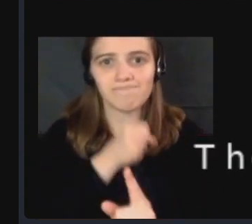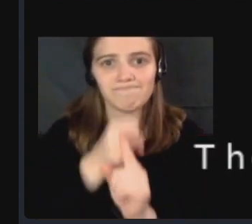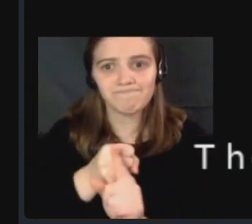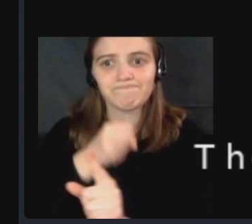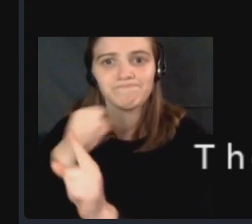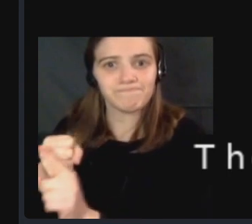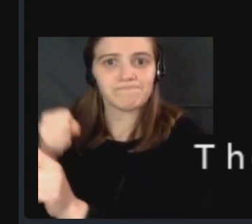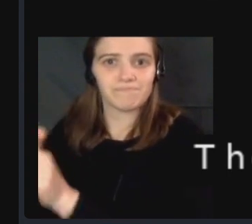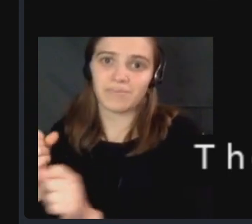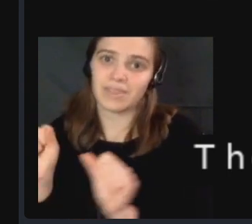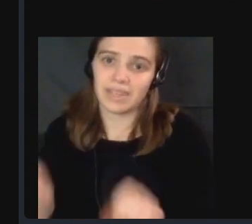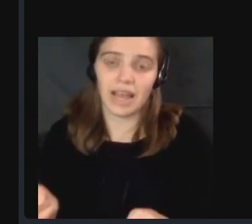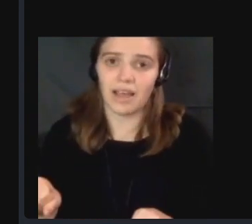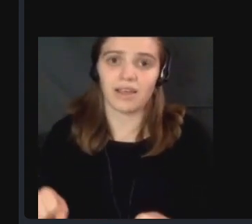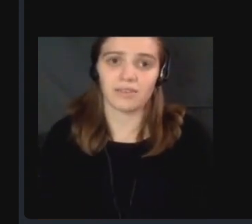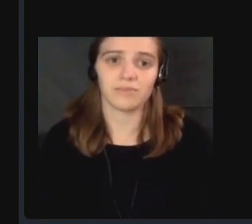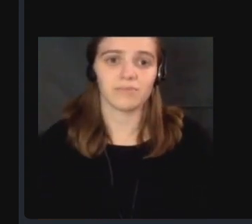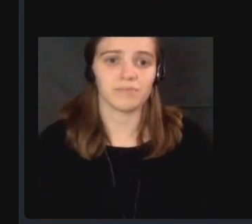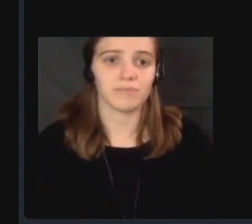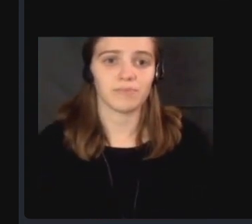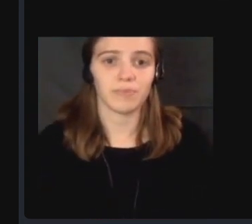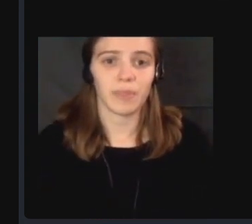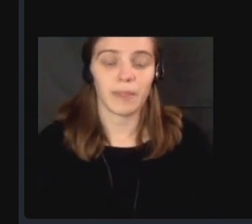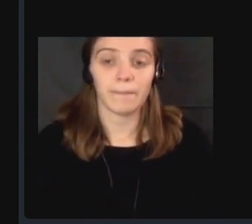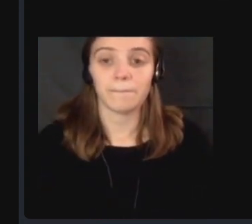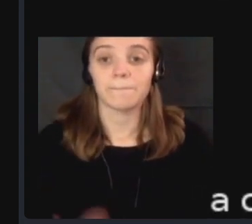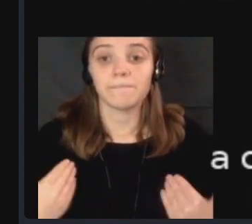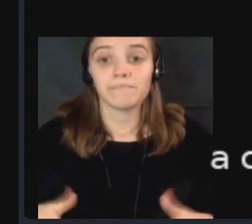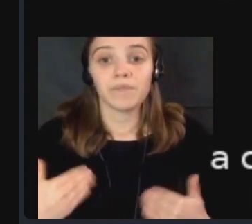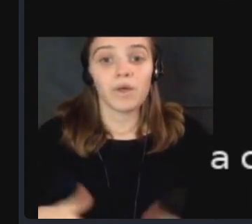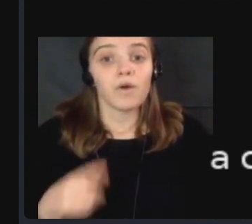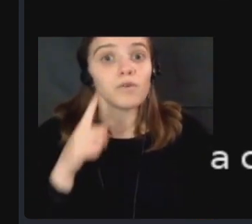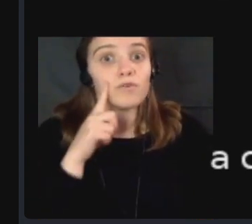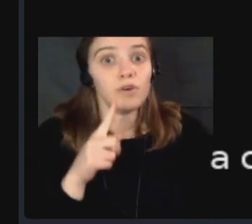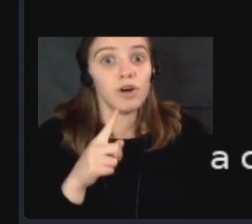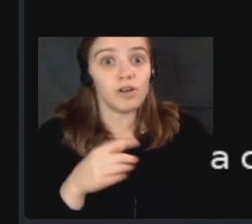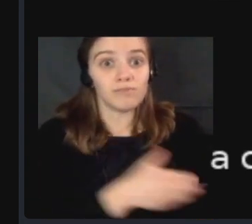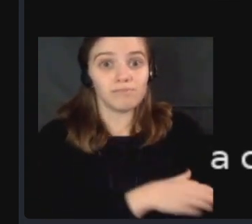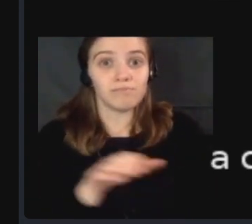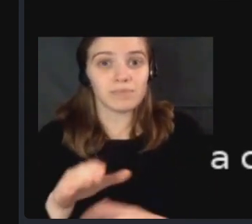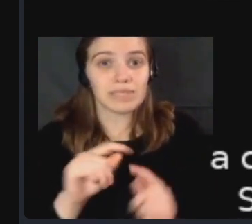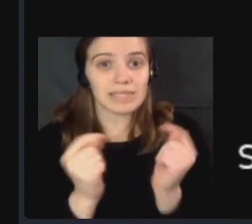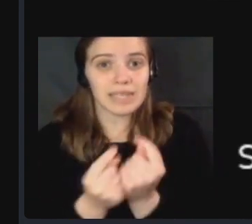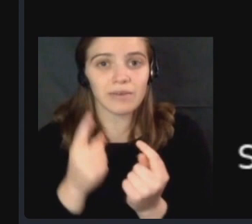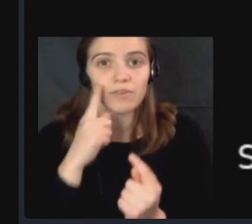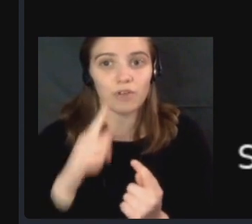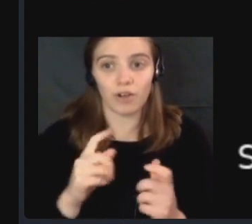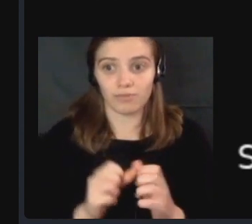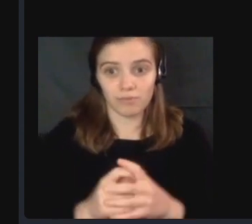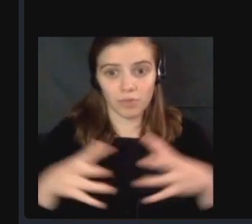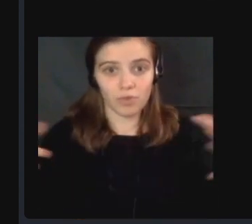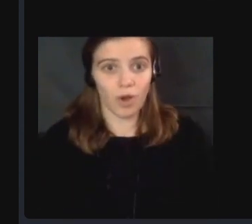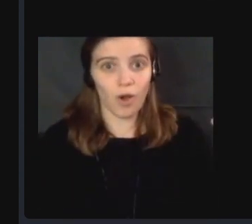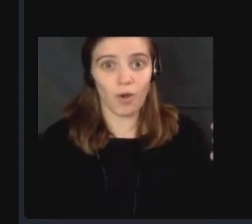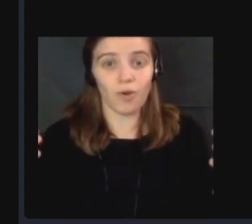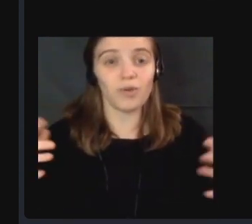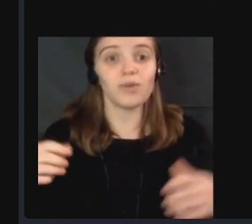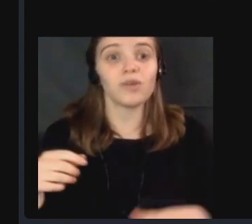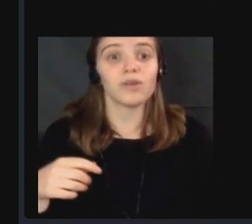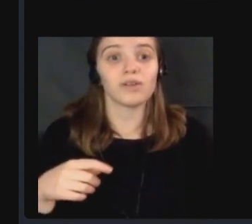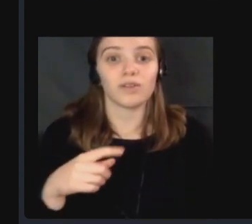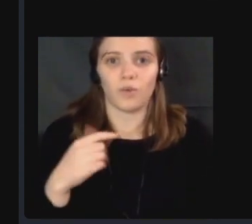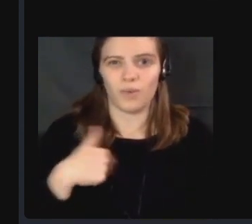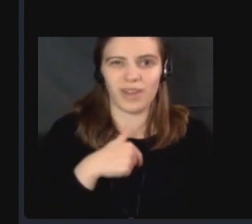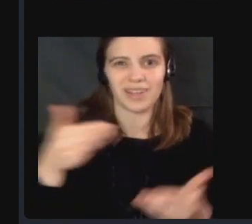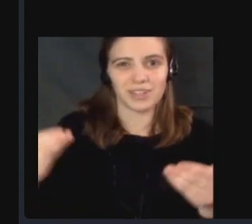of work. So, to better enable teams to collaborate as they grow and they scale, today we're introducing branching to